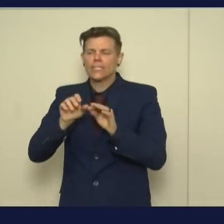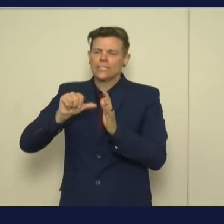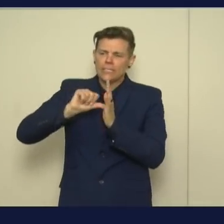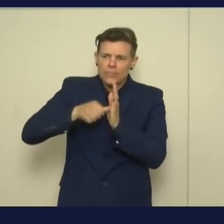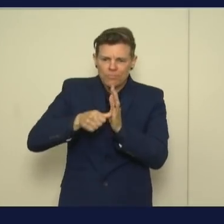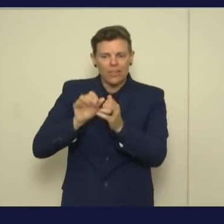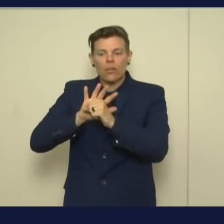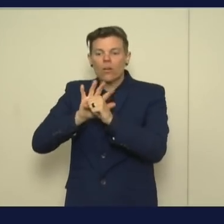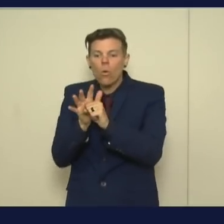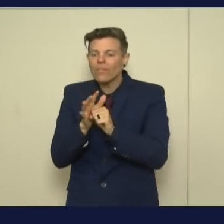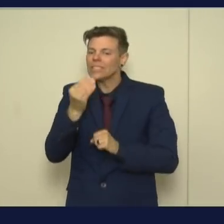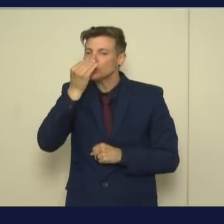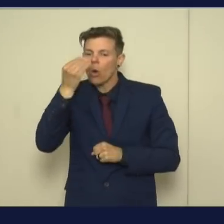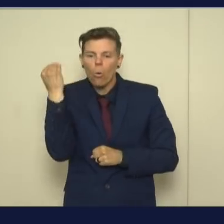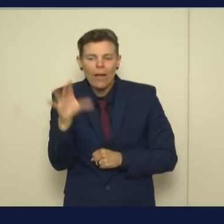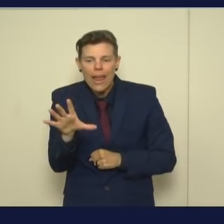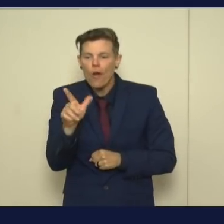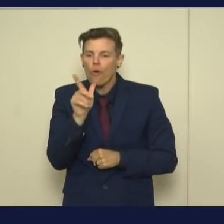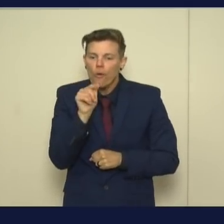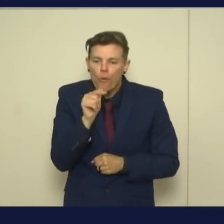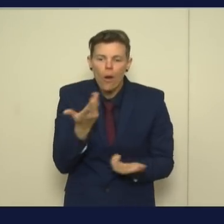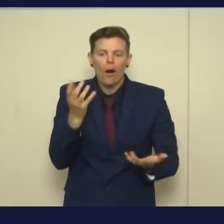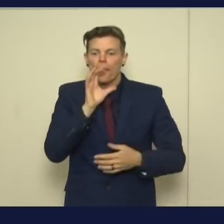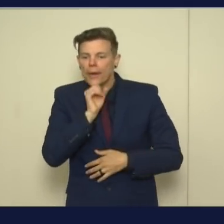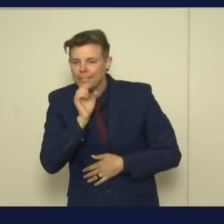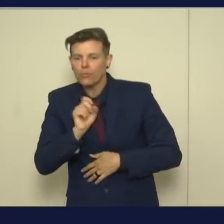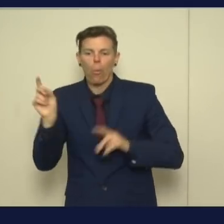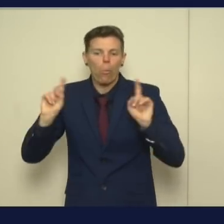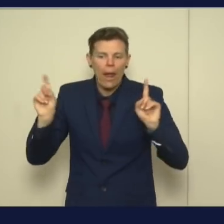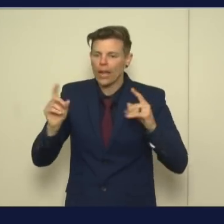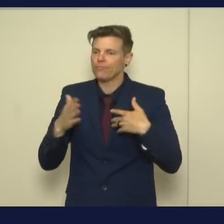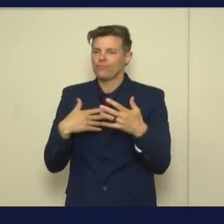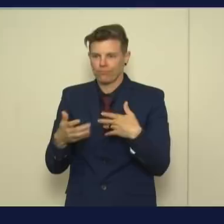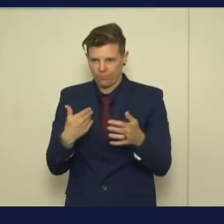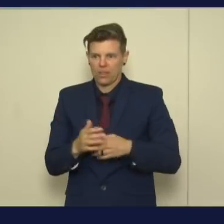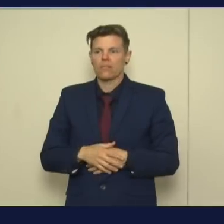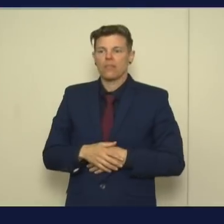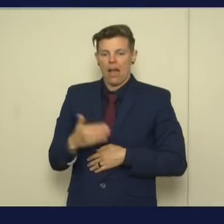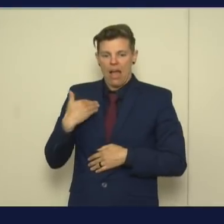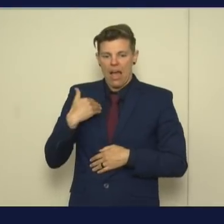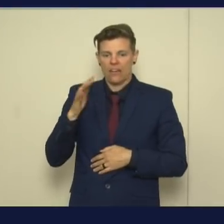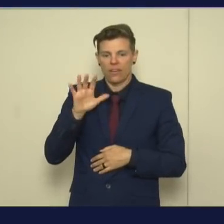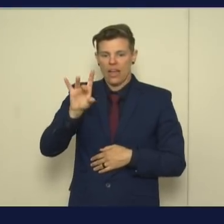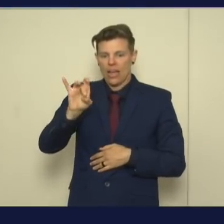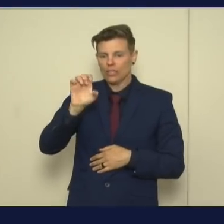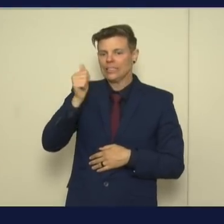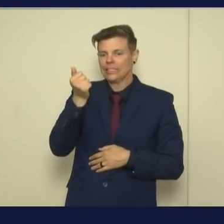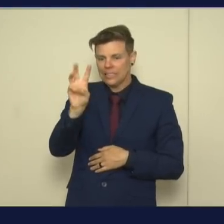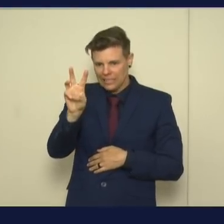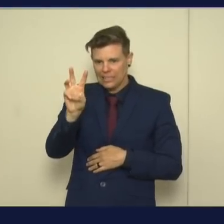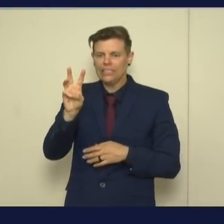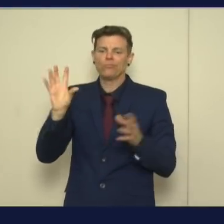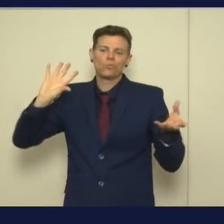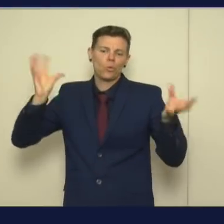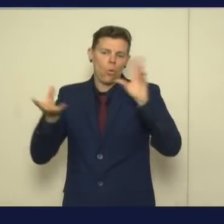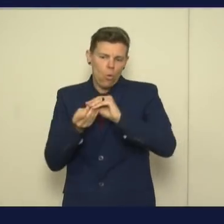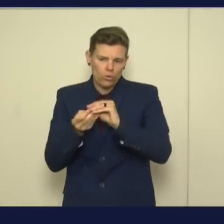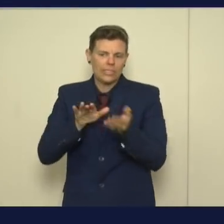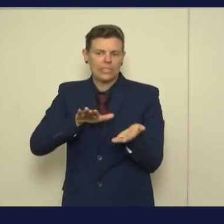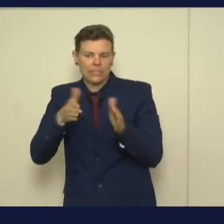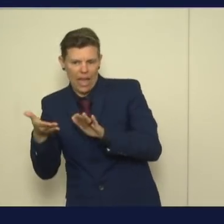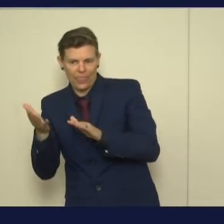issues. We have 816 total deaths in the state, and again,